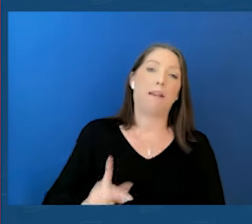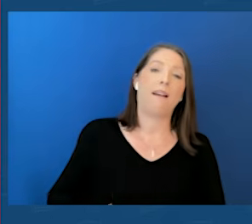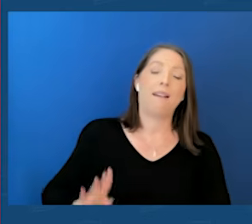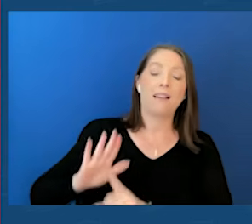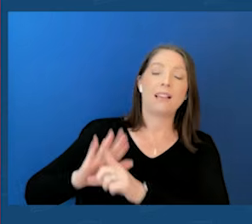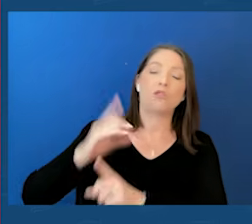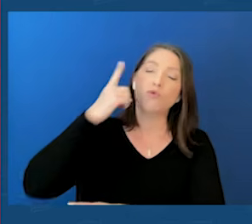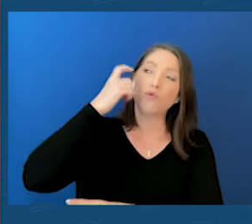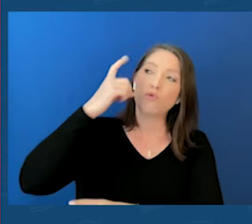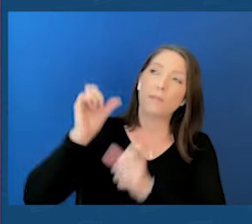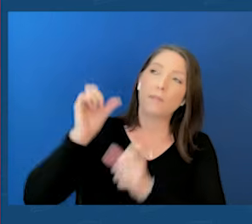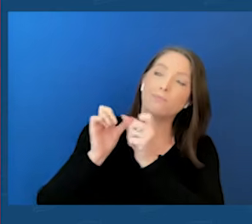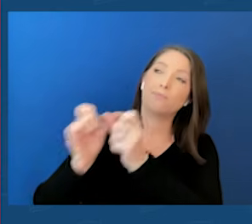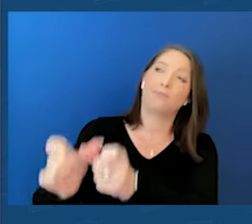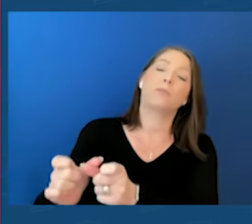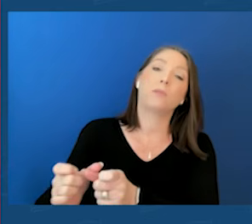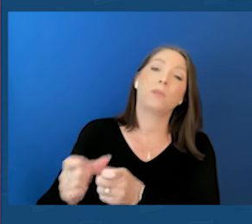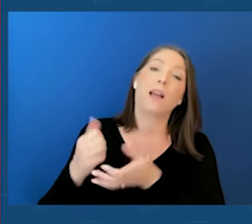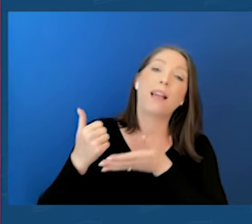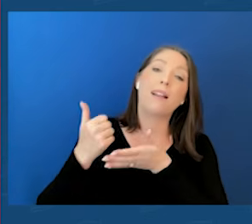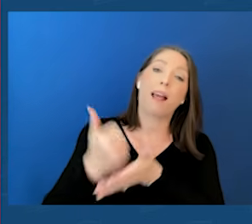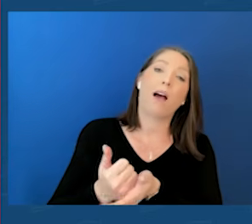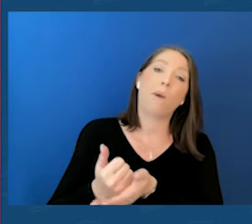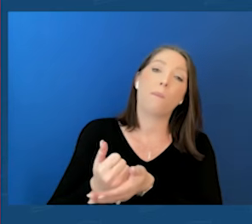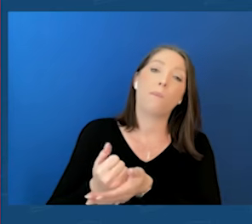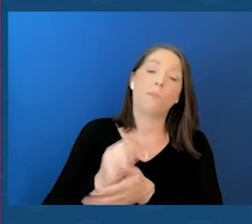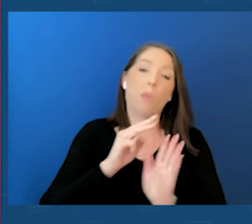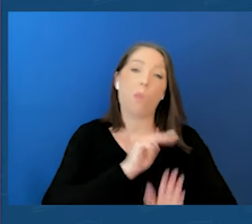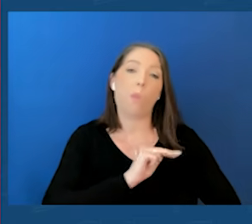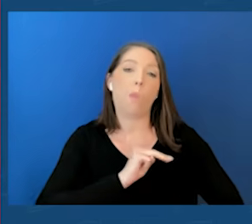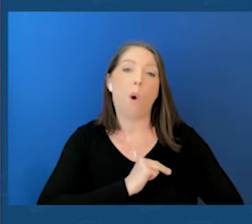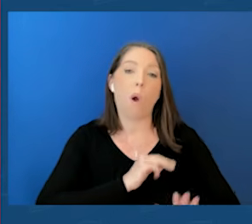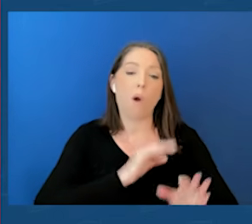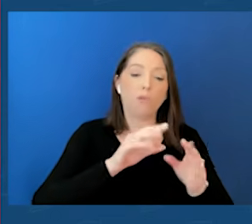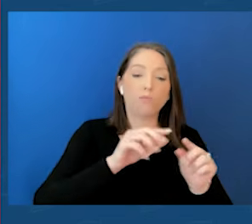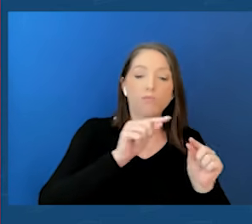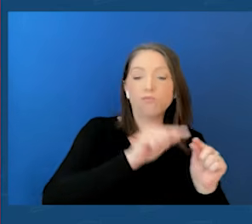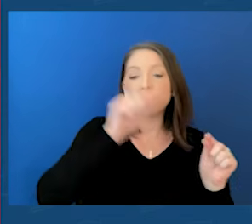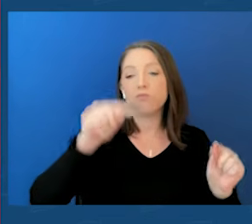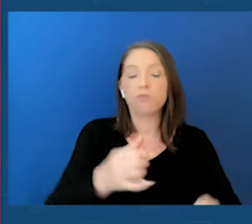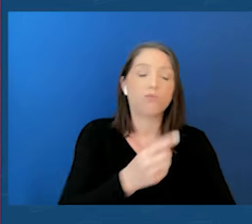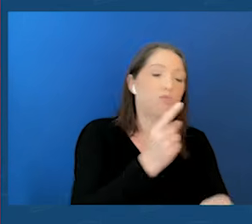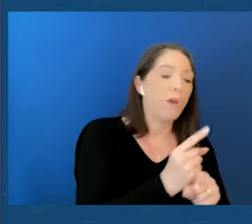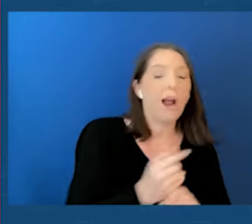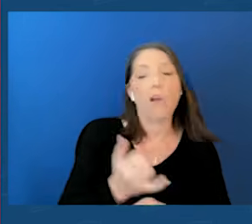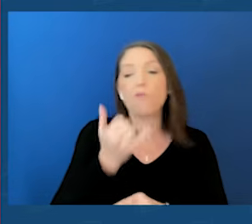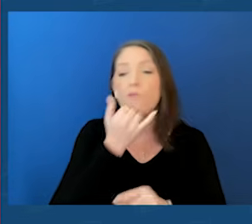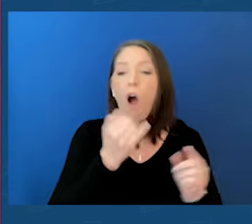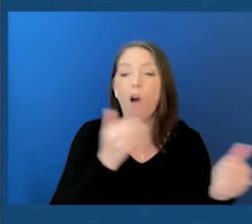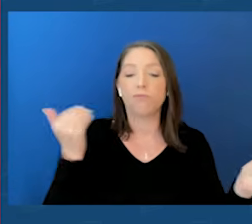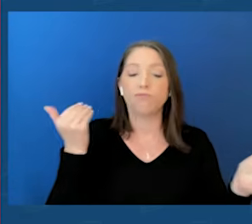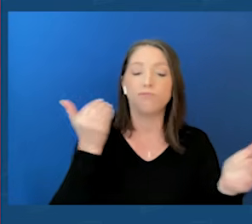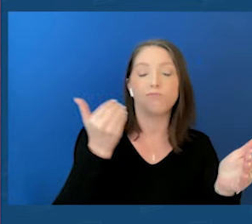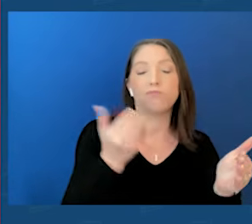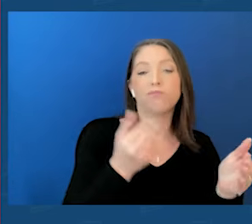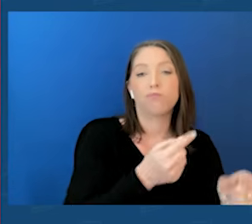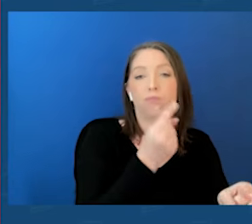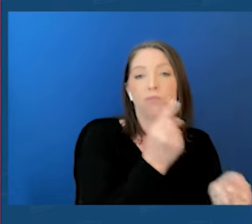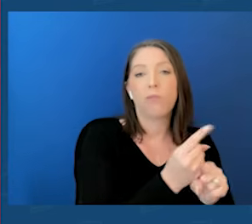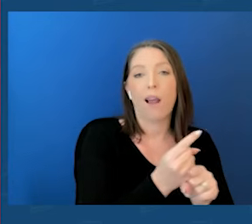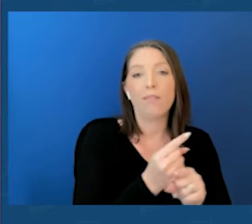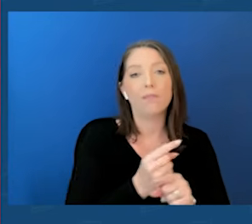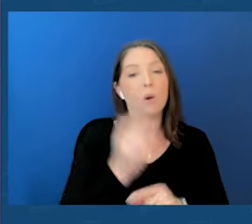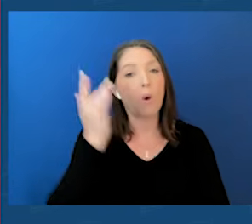bend the moral universe a little bit closer for justice by our actions here